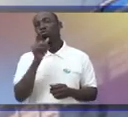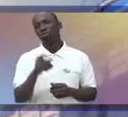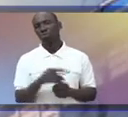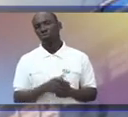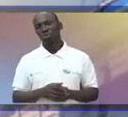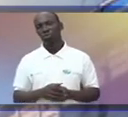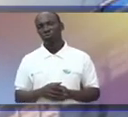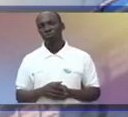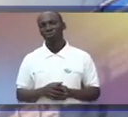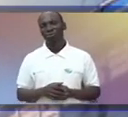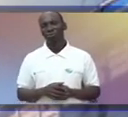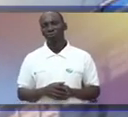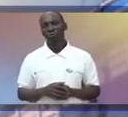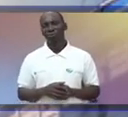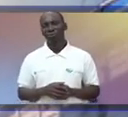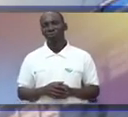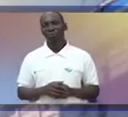akura